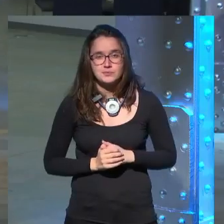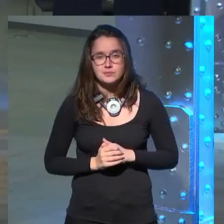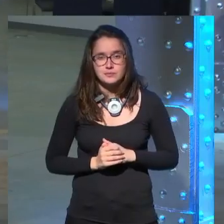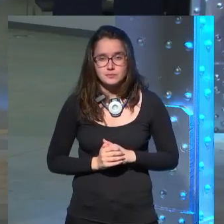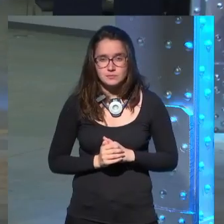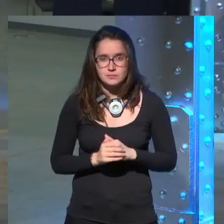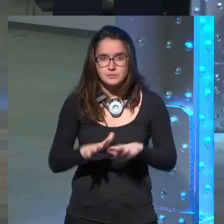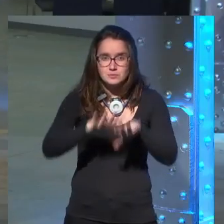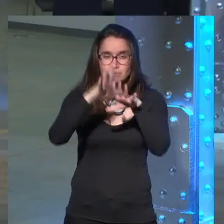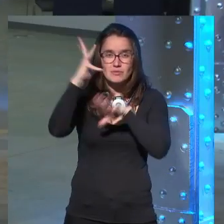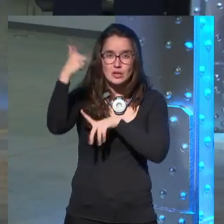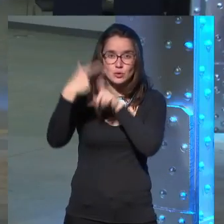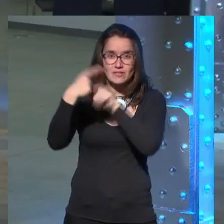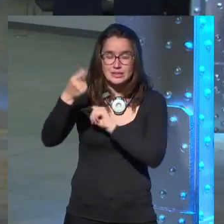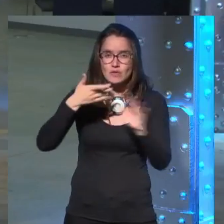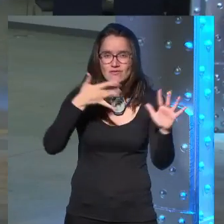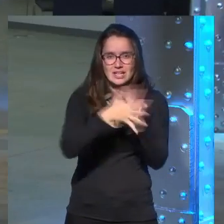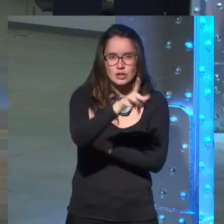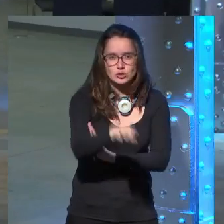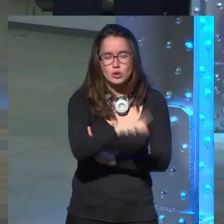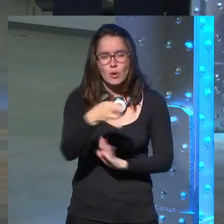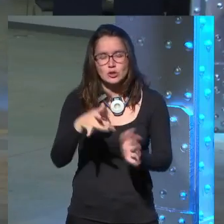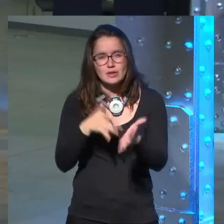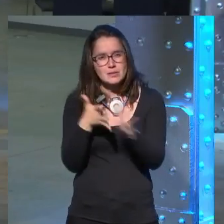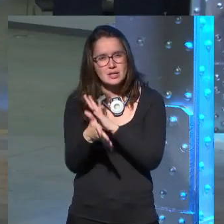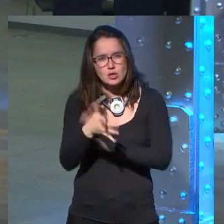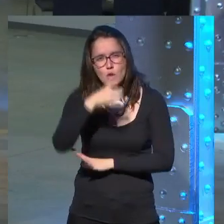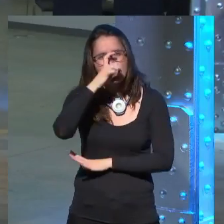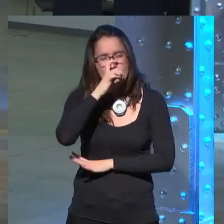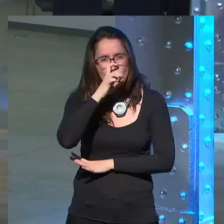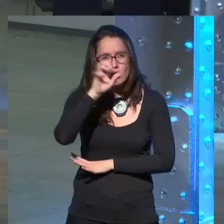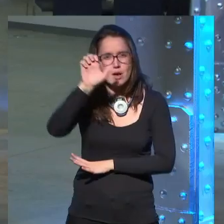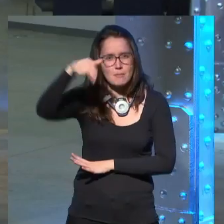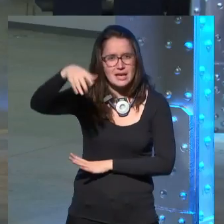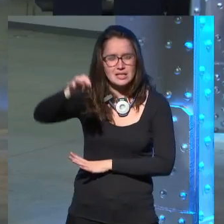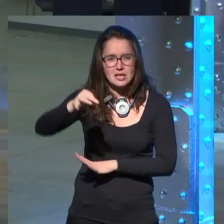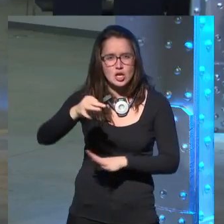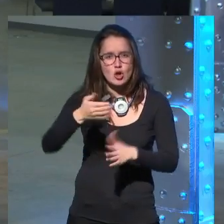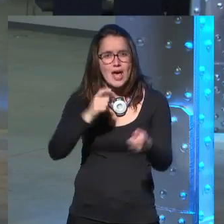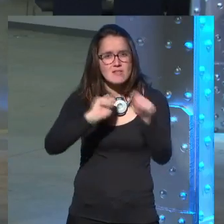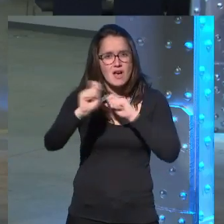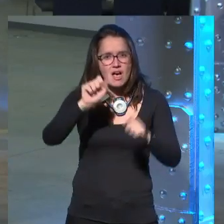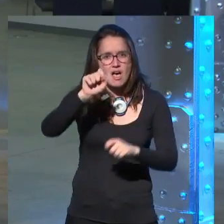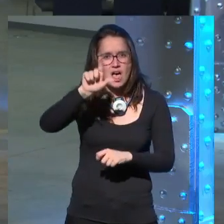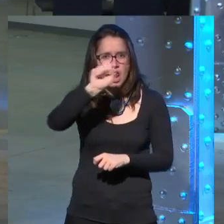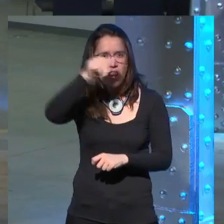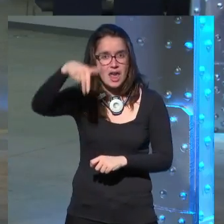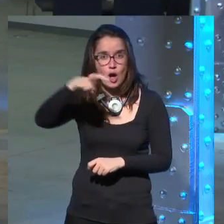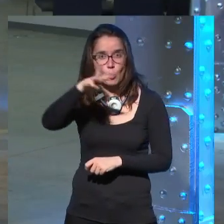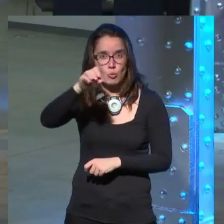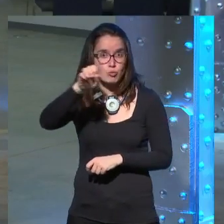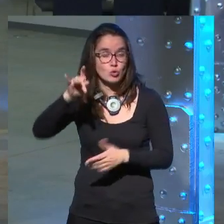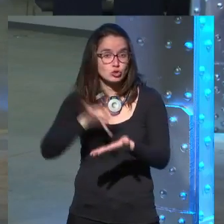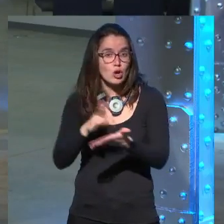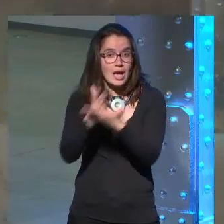claro, if the universe is infinite, when you were explaining it, I interviewed Alan Guth in